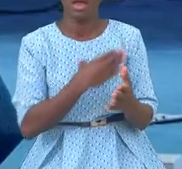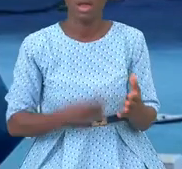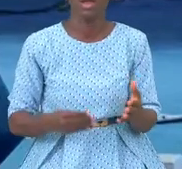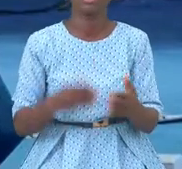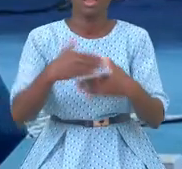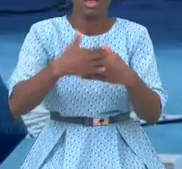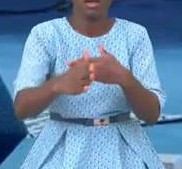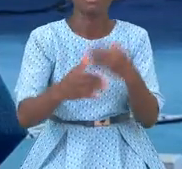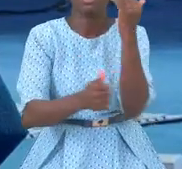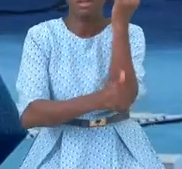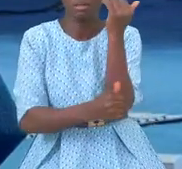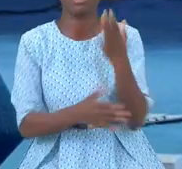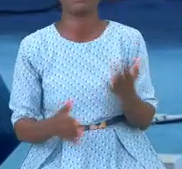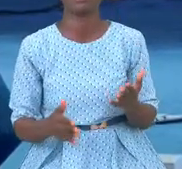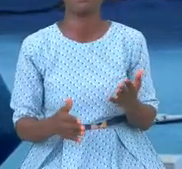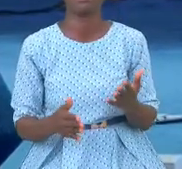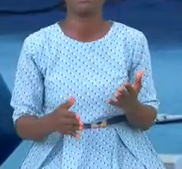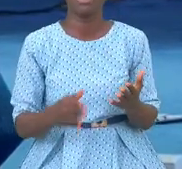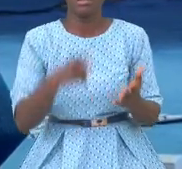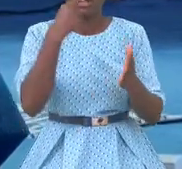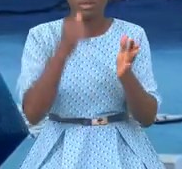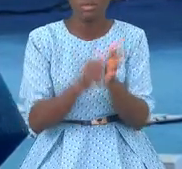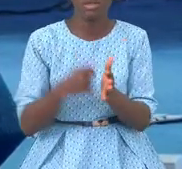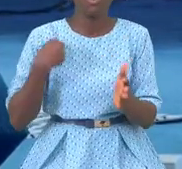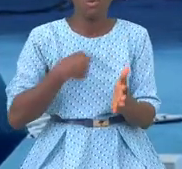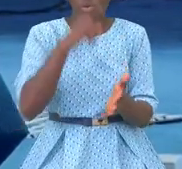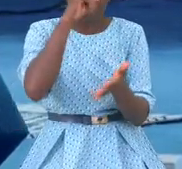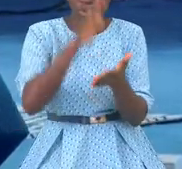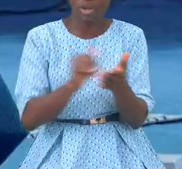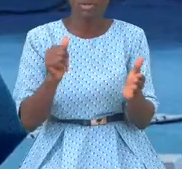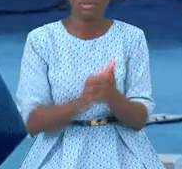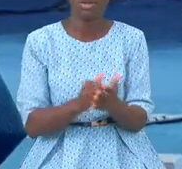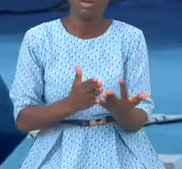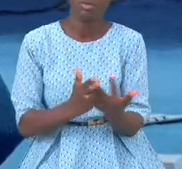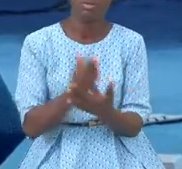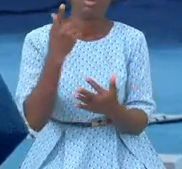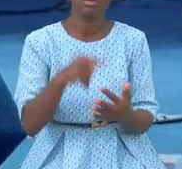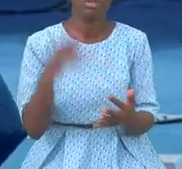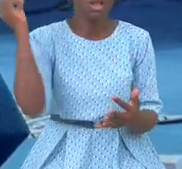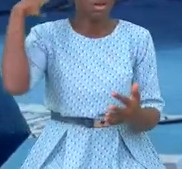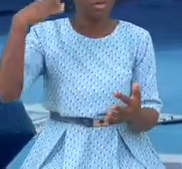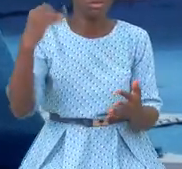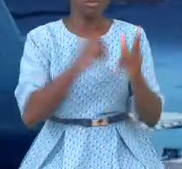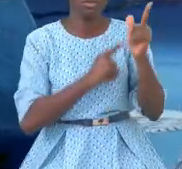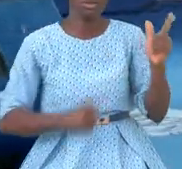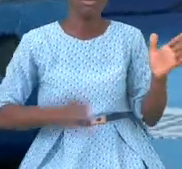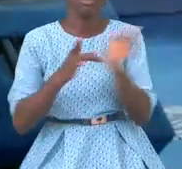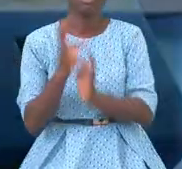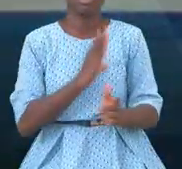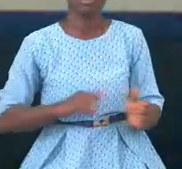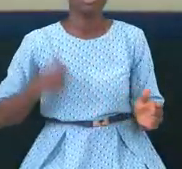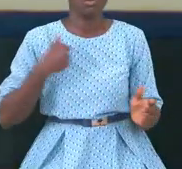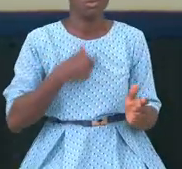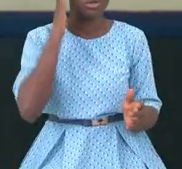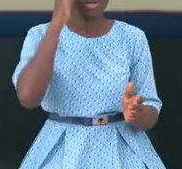the grace of the Lord Jesus Christ, we shall be saved even as